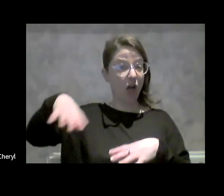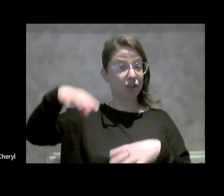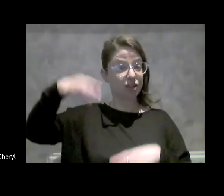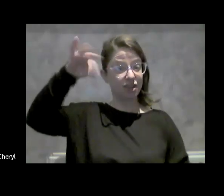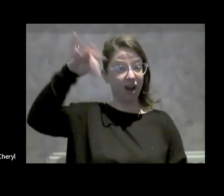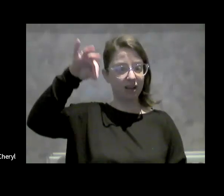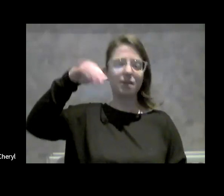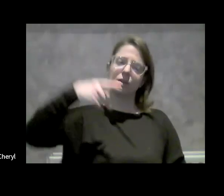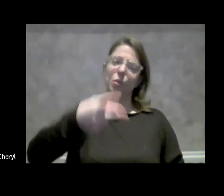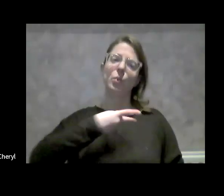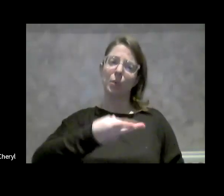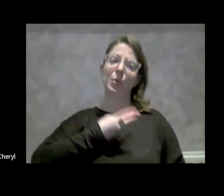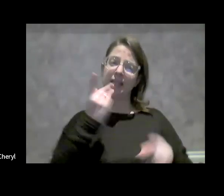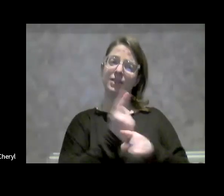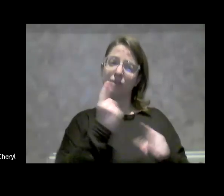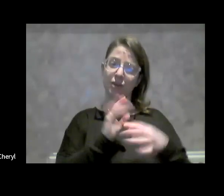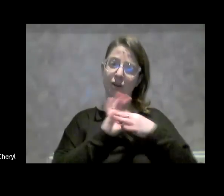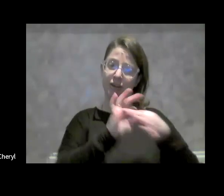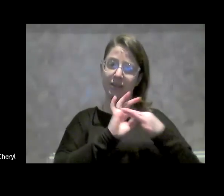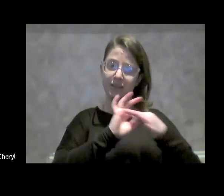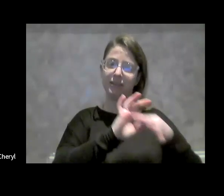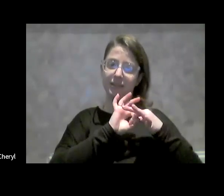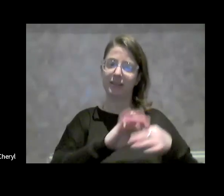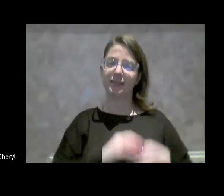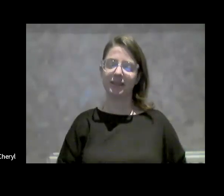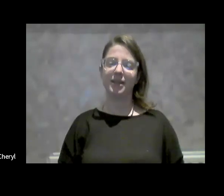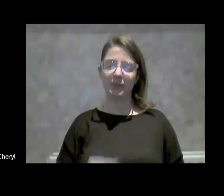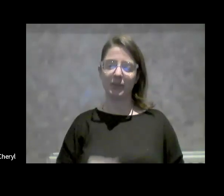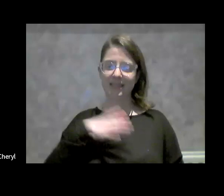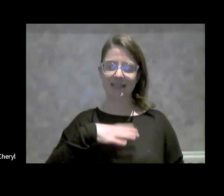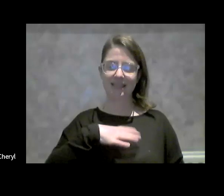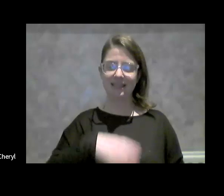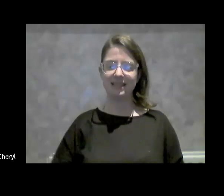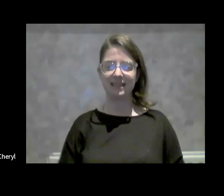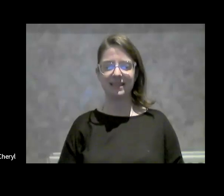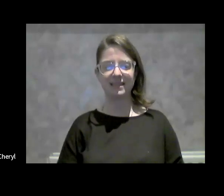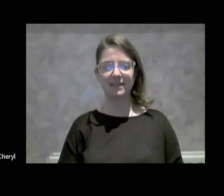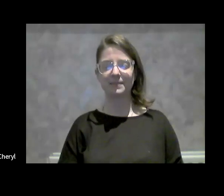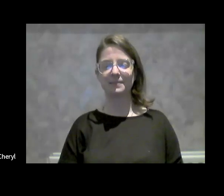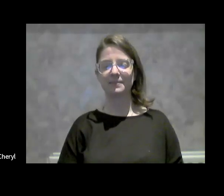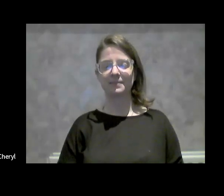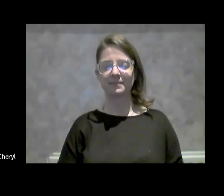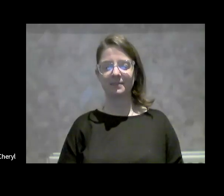We need to talk. I really can't wait to talk to you, Becky, sometime. I was so moved by everything that you said,